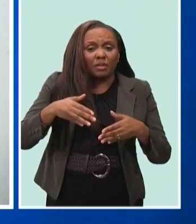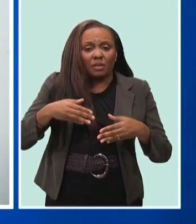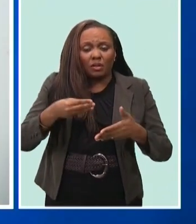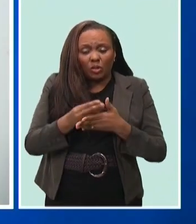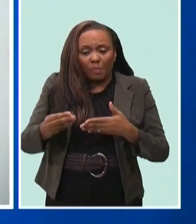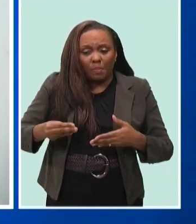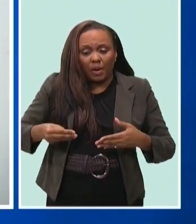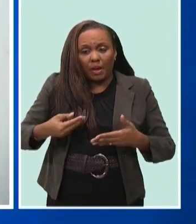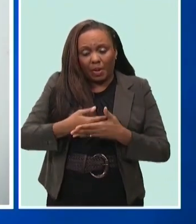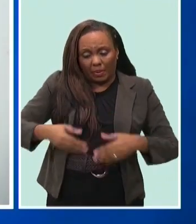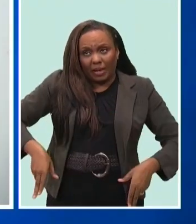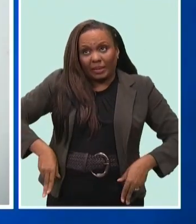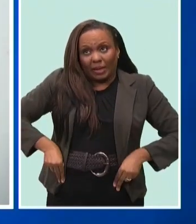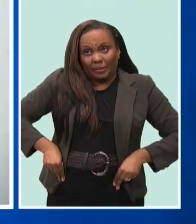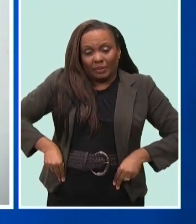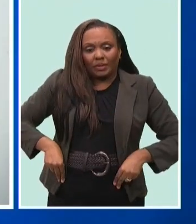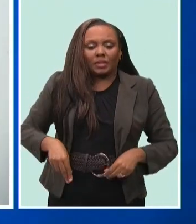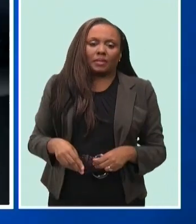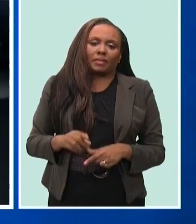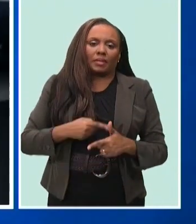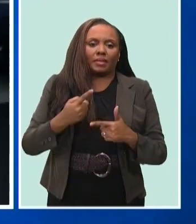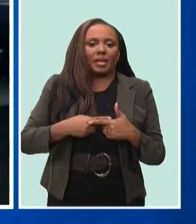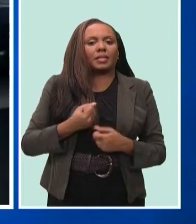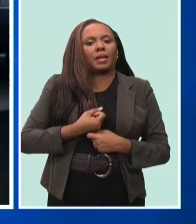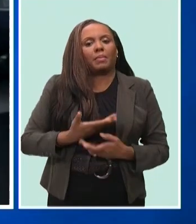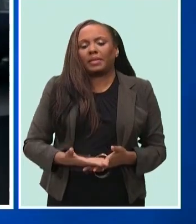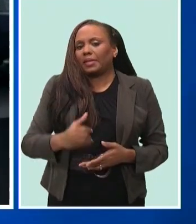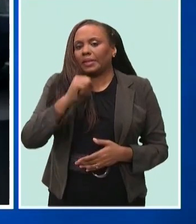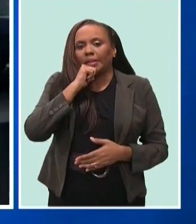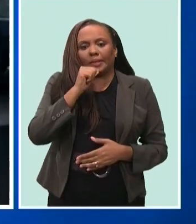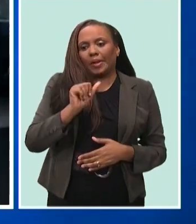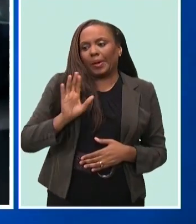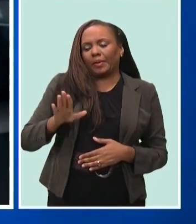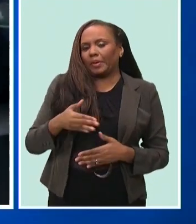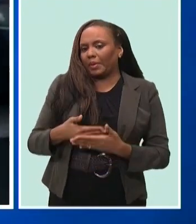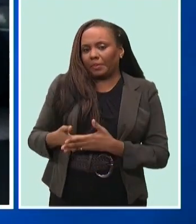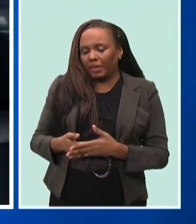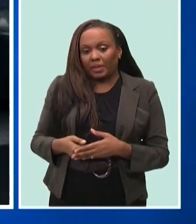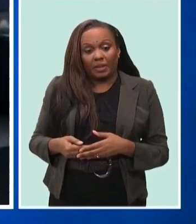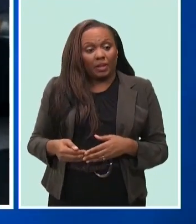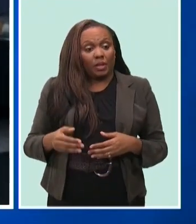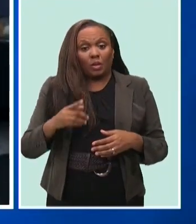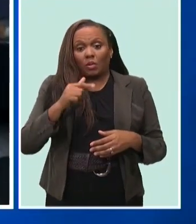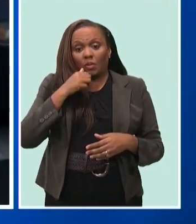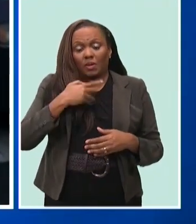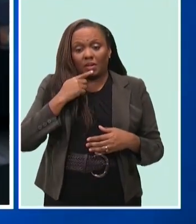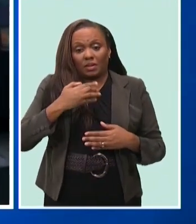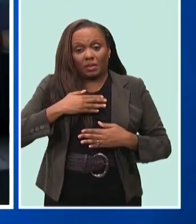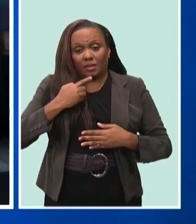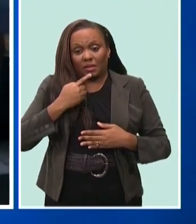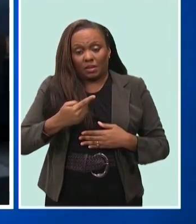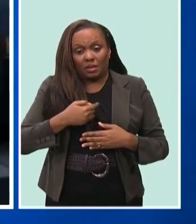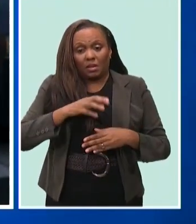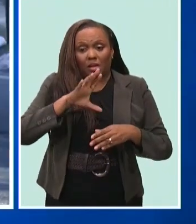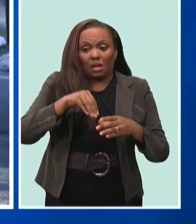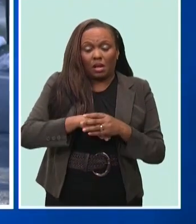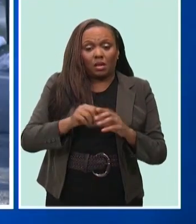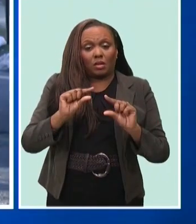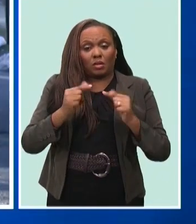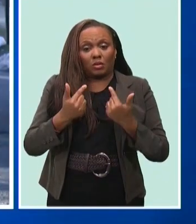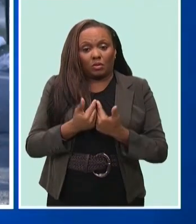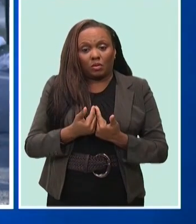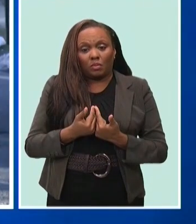admitted that that's not her child in the picture. Police say after questioning her further, the woman admitted she's part of a larger group of panhandlers who